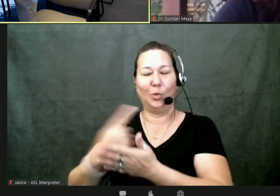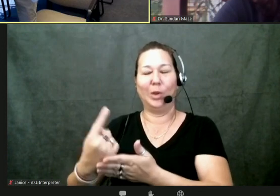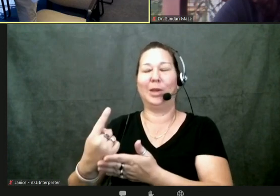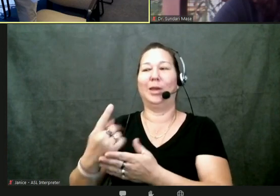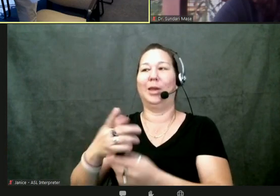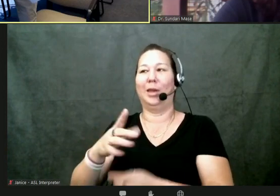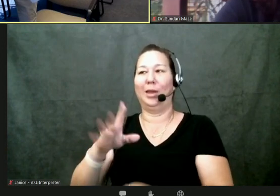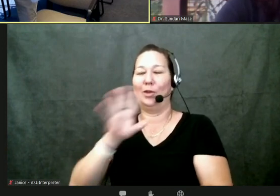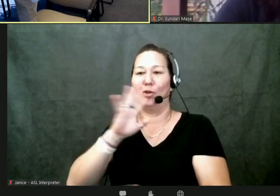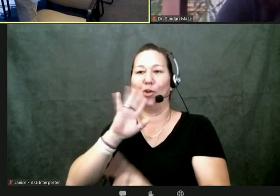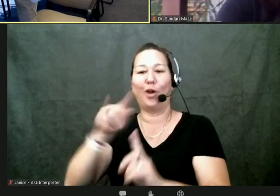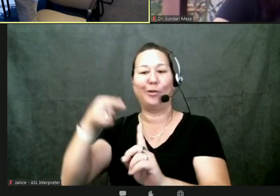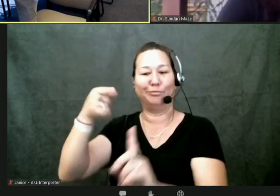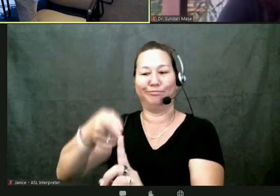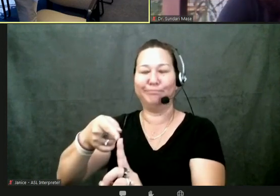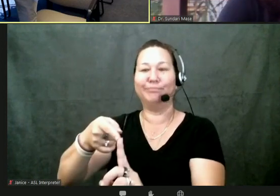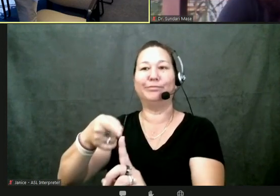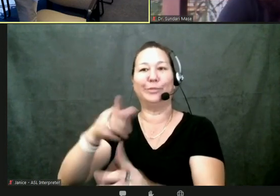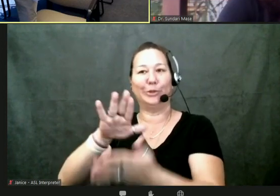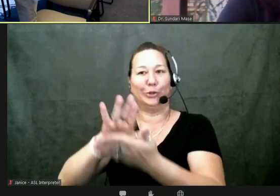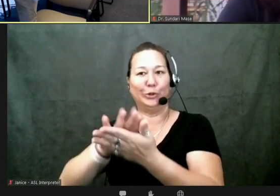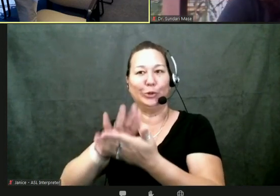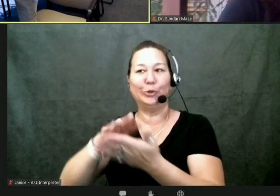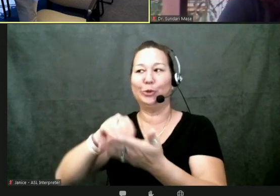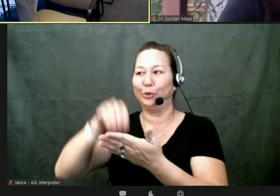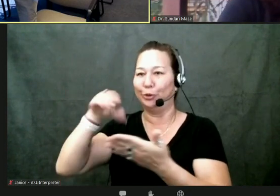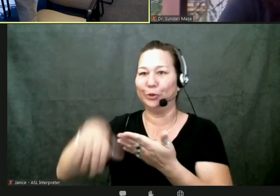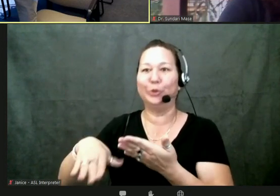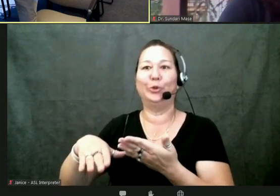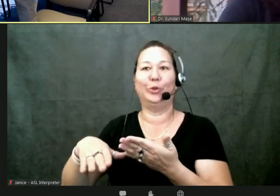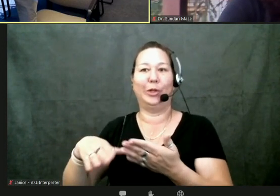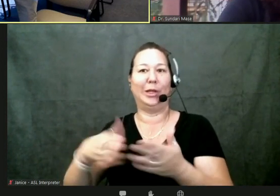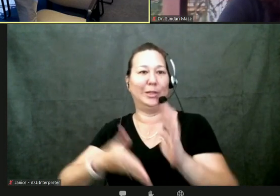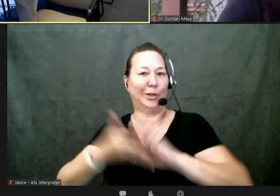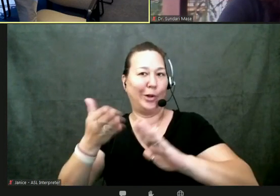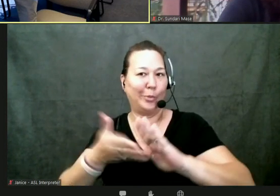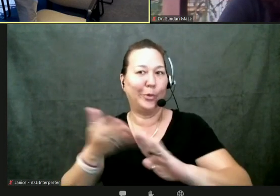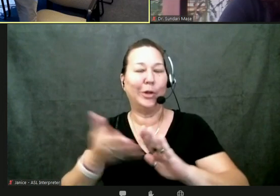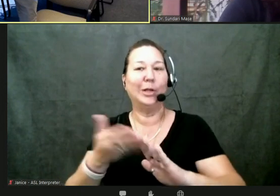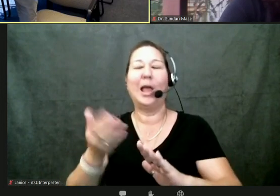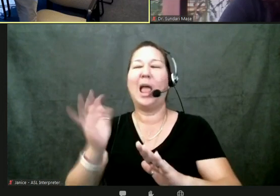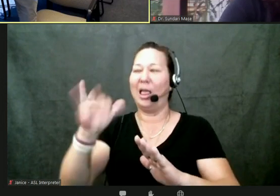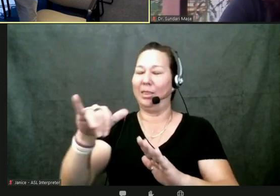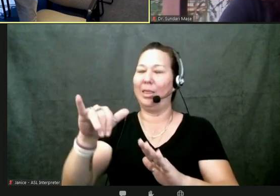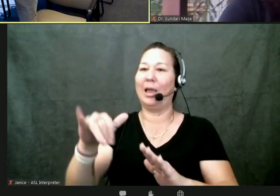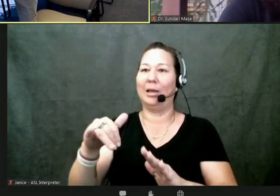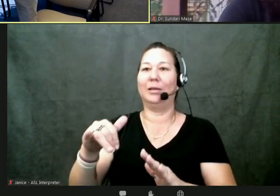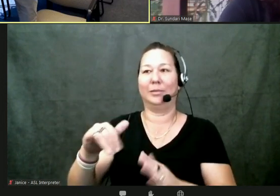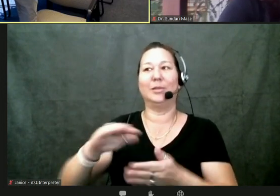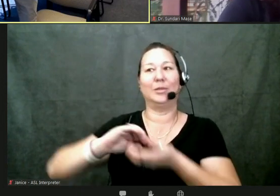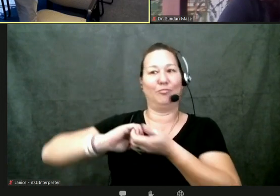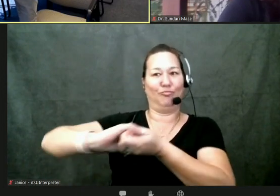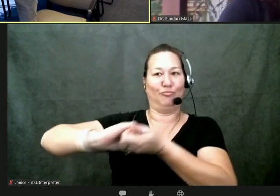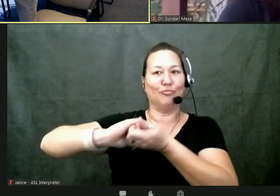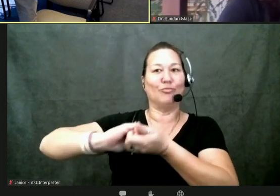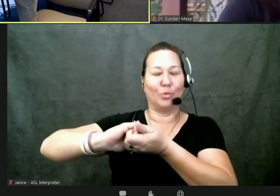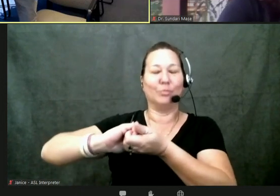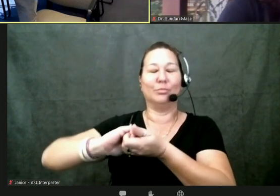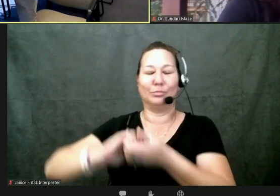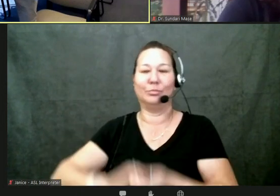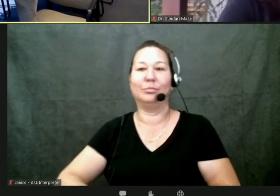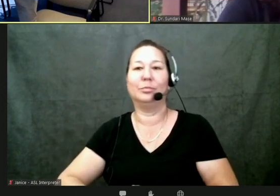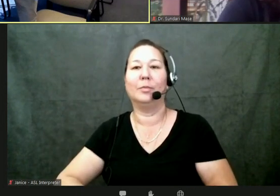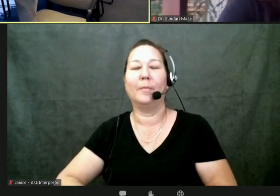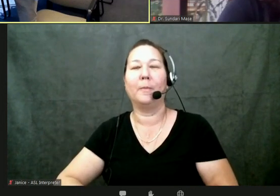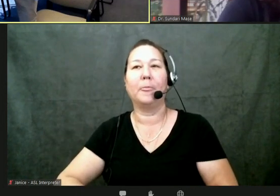and operations. And that has been a very collegial and cooperative partnership, and I want to acknowledge that. We are both